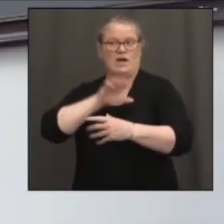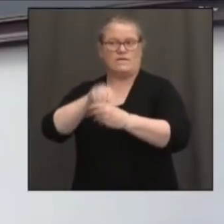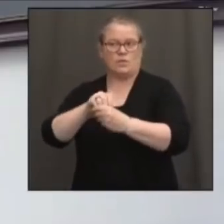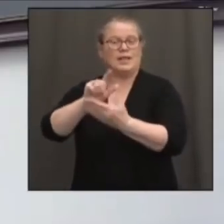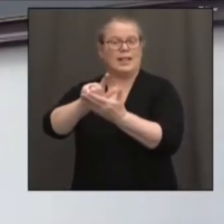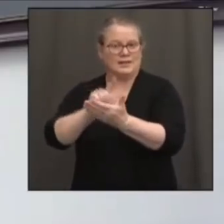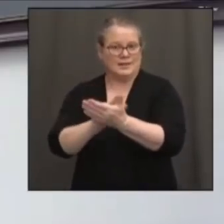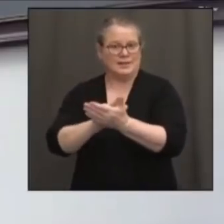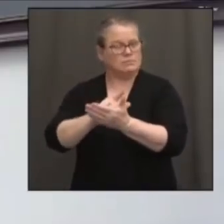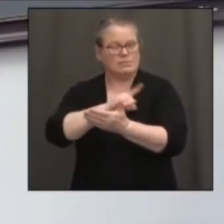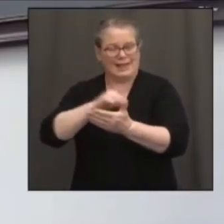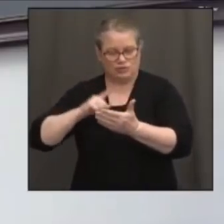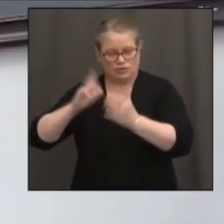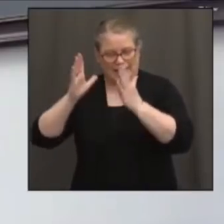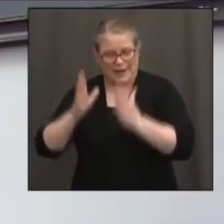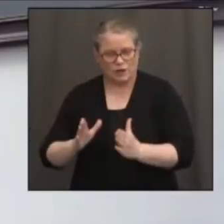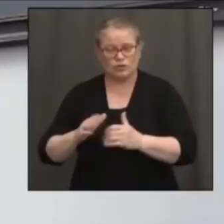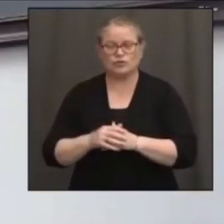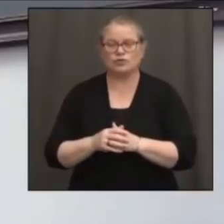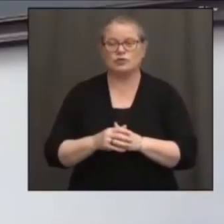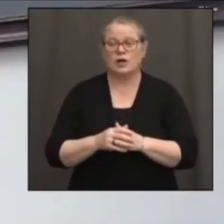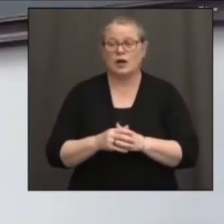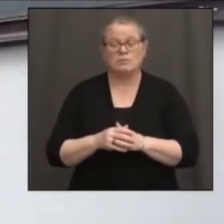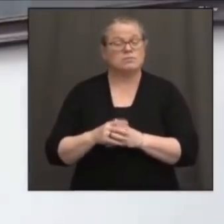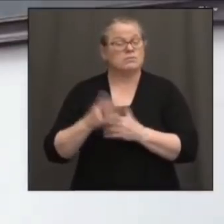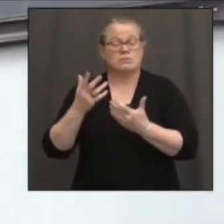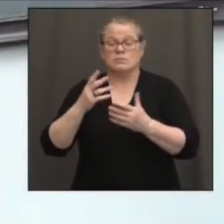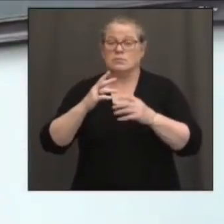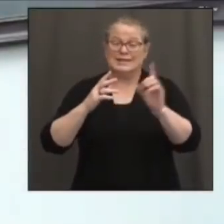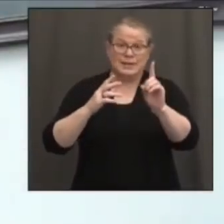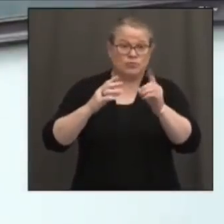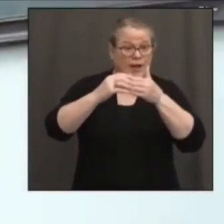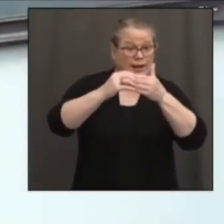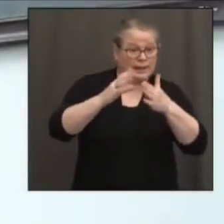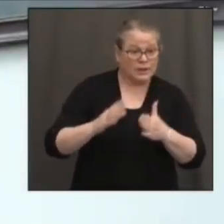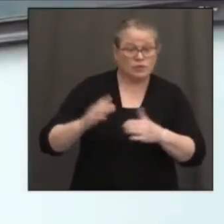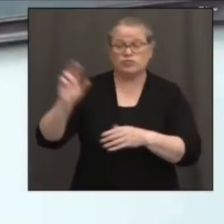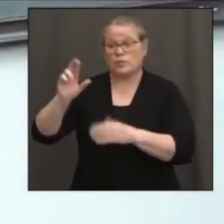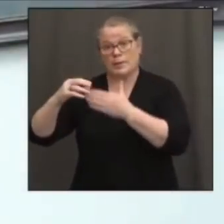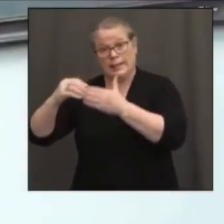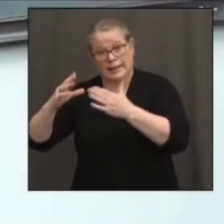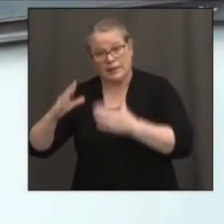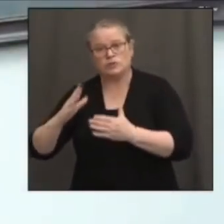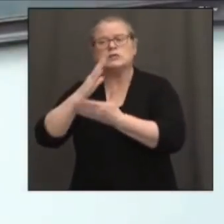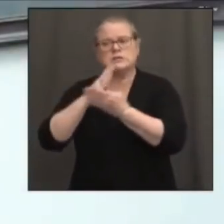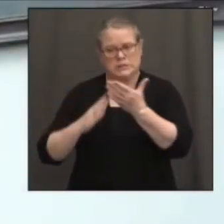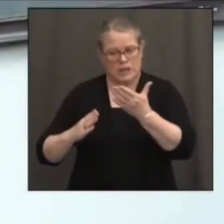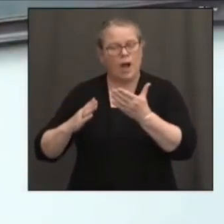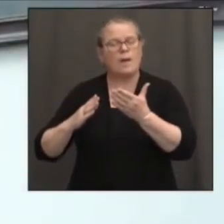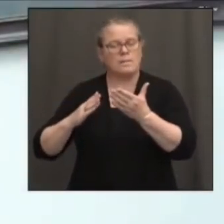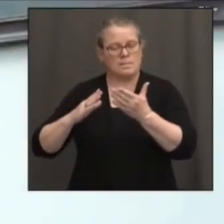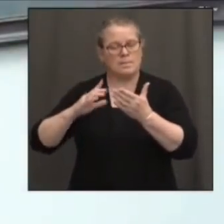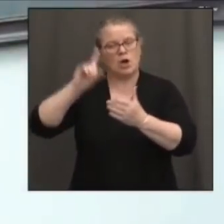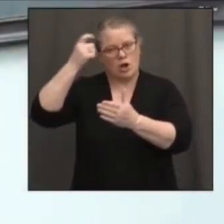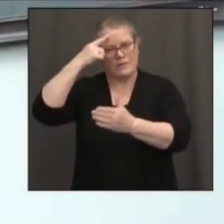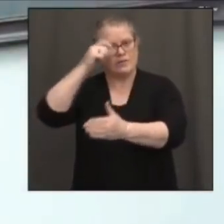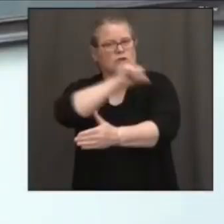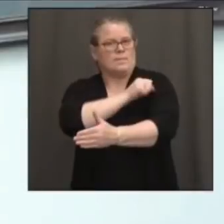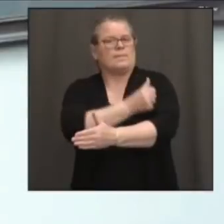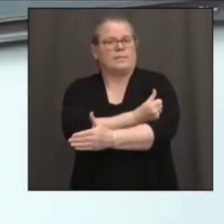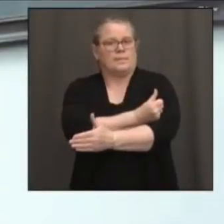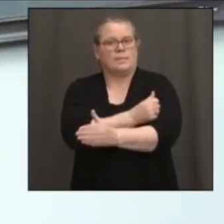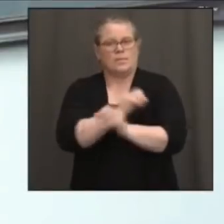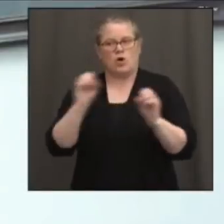he stated to legislative leaders on both sides of the aisle that there's going to be a need to be able to continue these